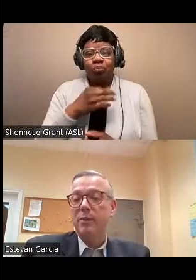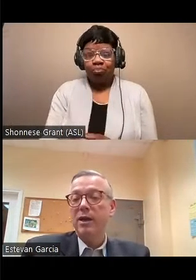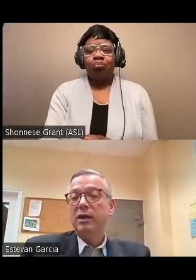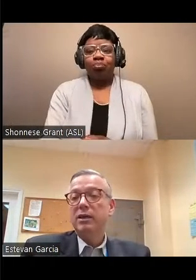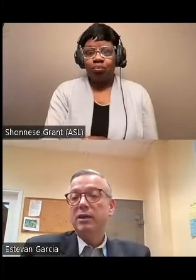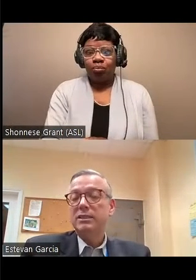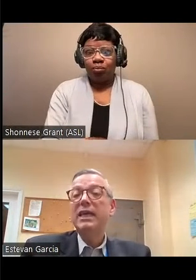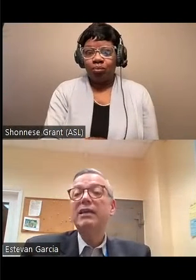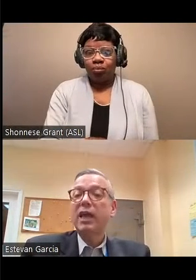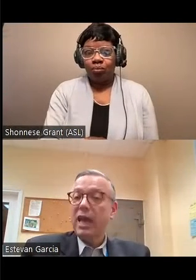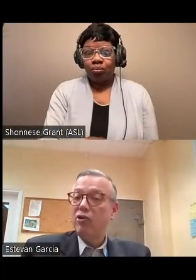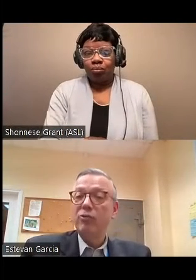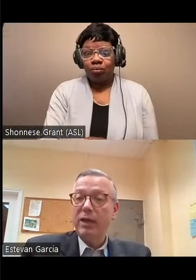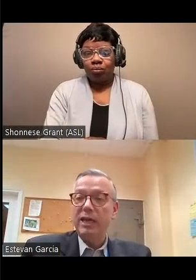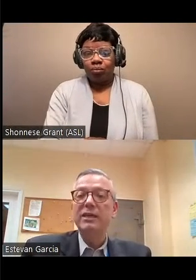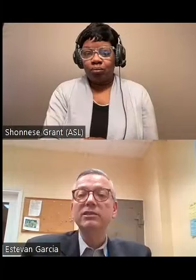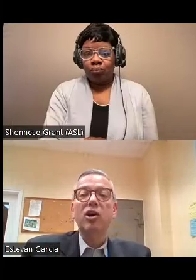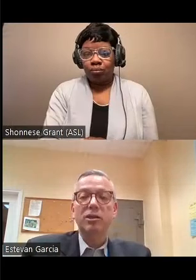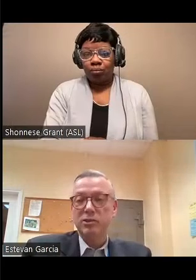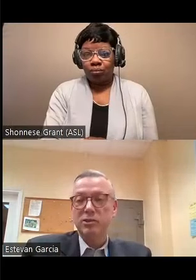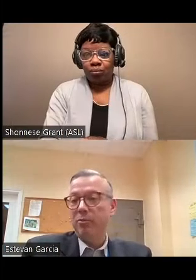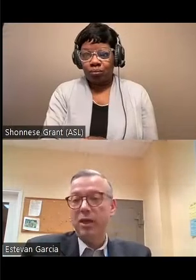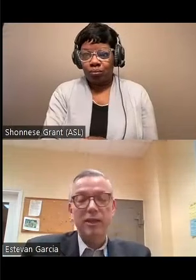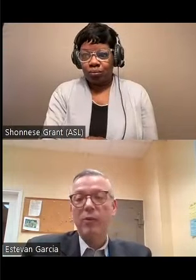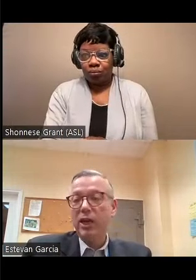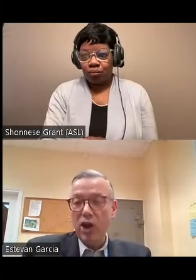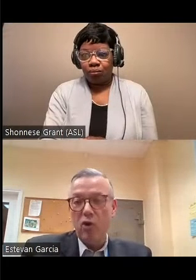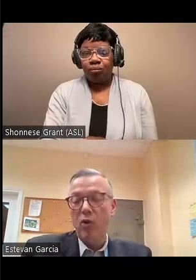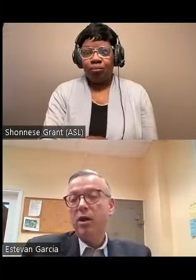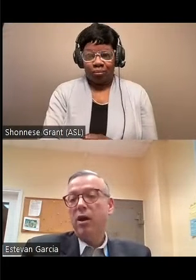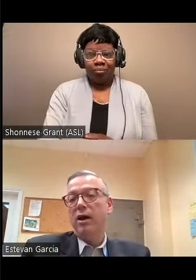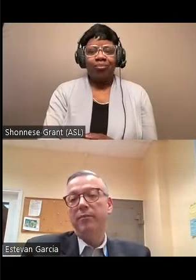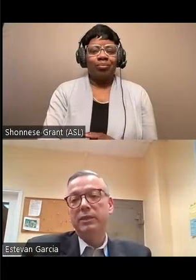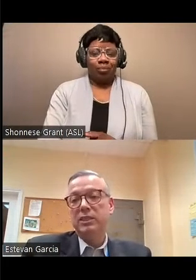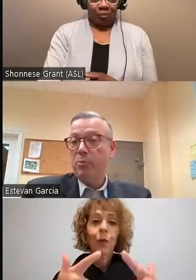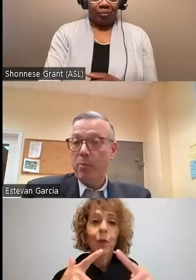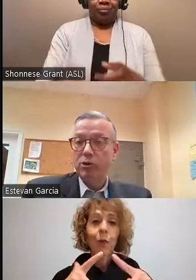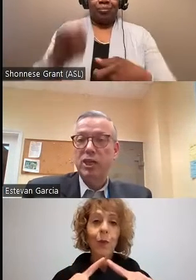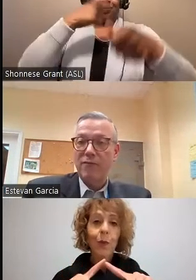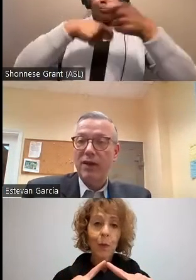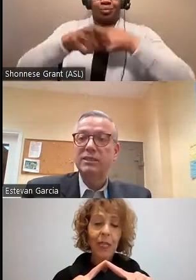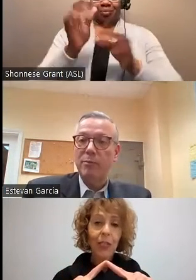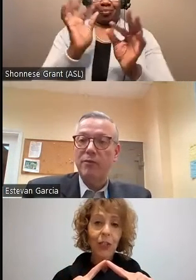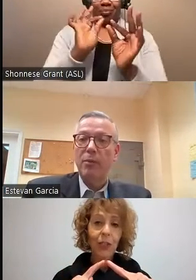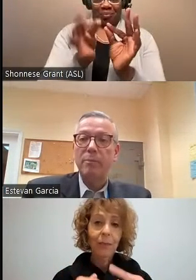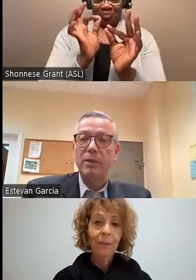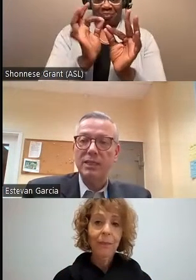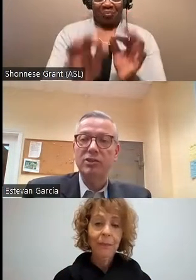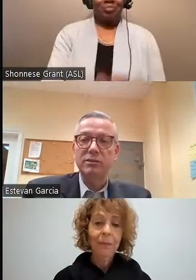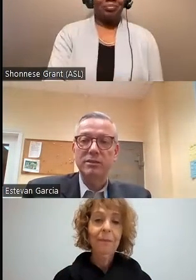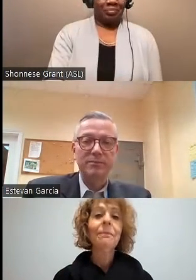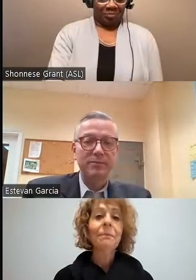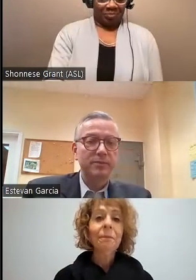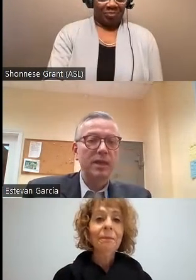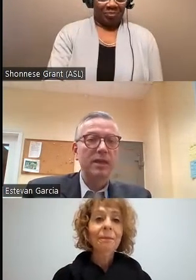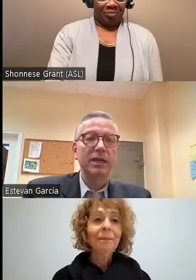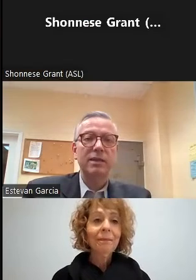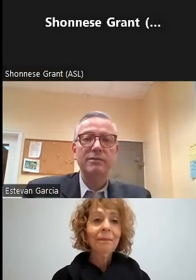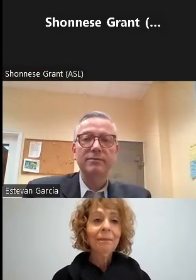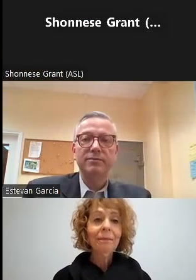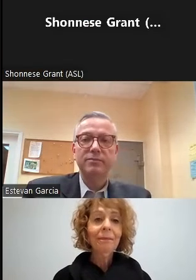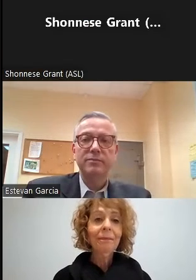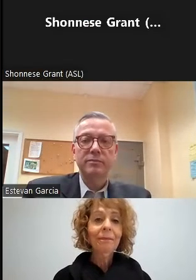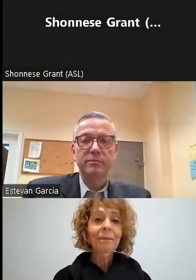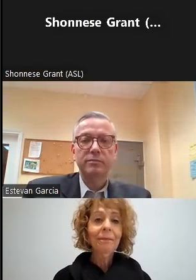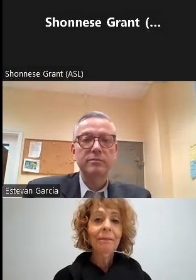to seek the care you need is also something that we know disproportionately affects some of our populations. Next